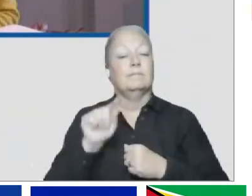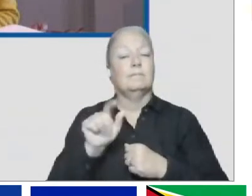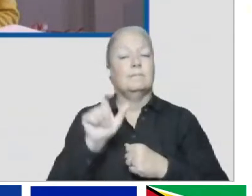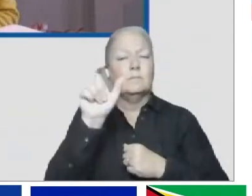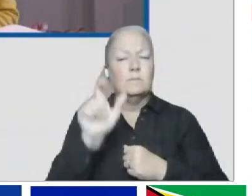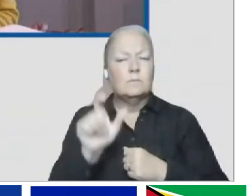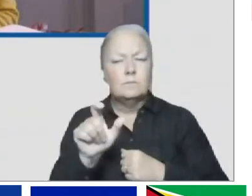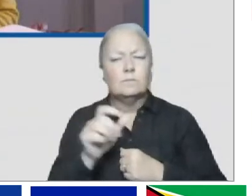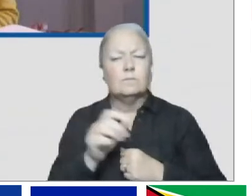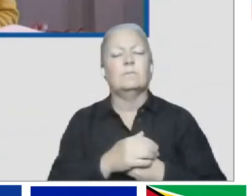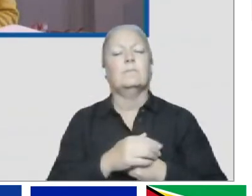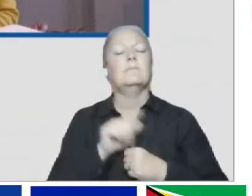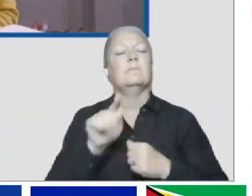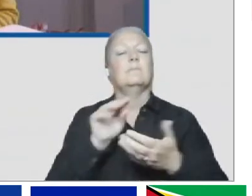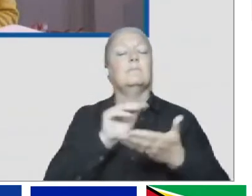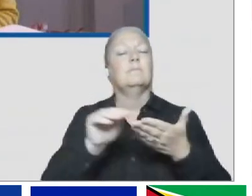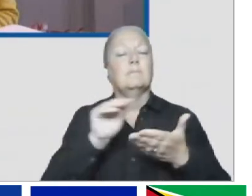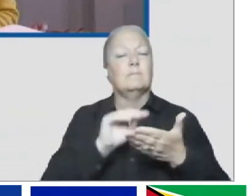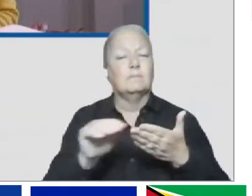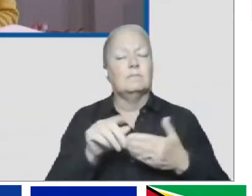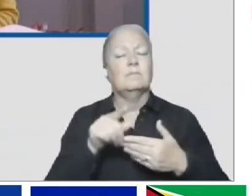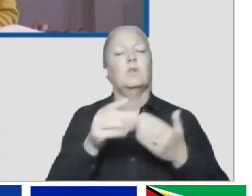Public Health in Chile.